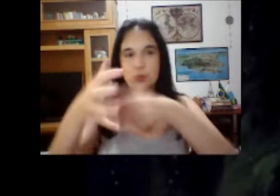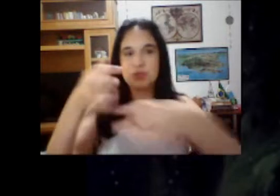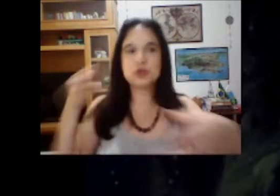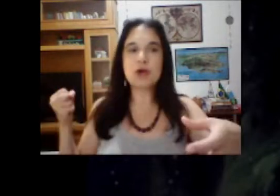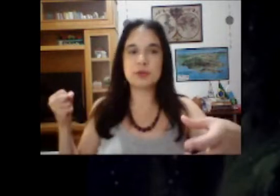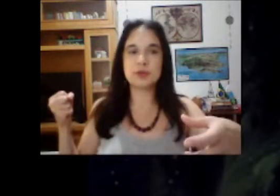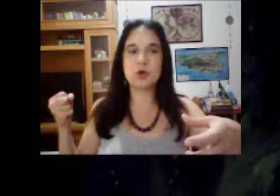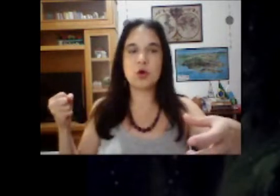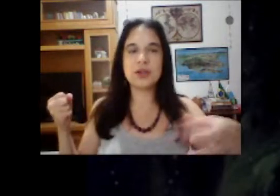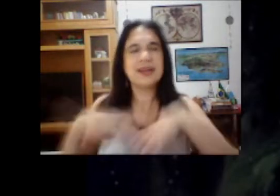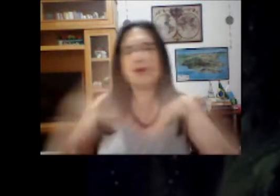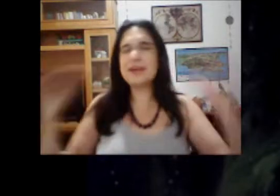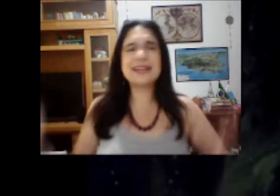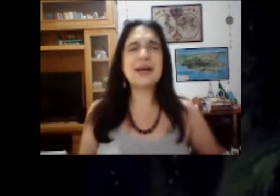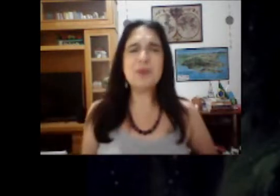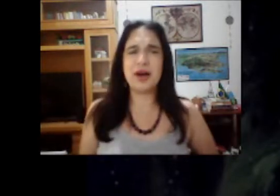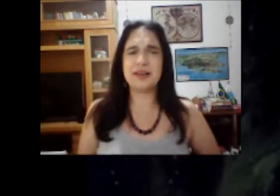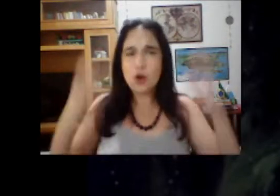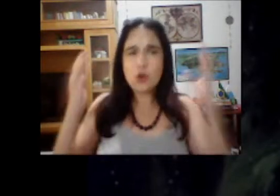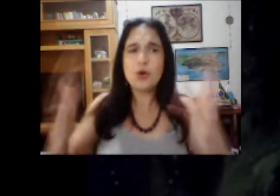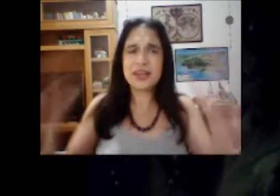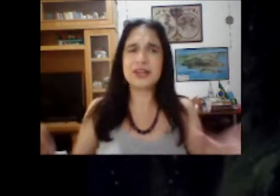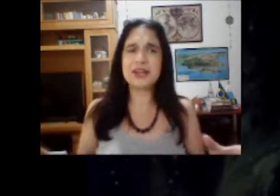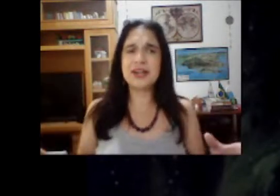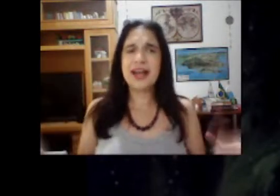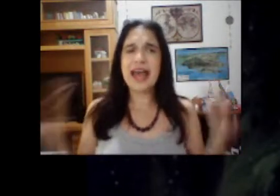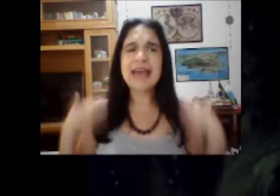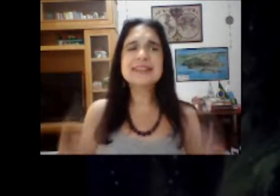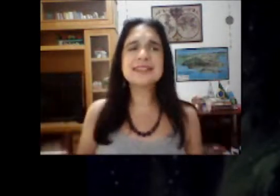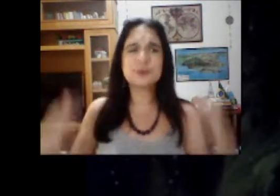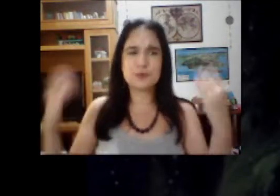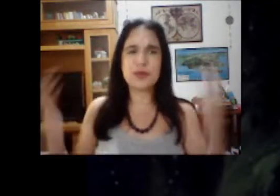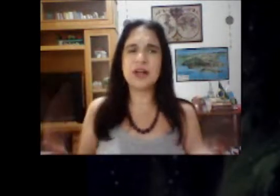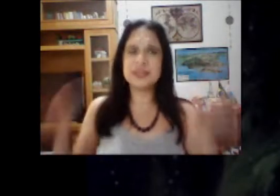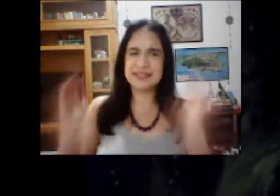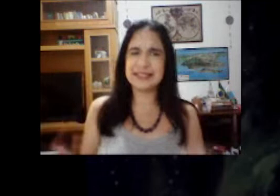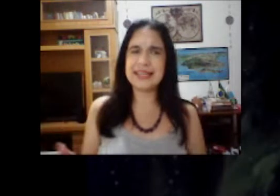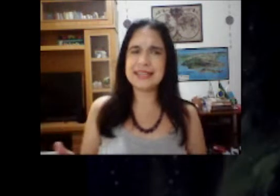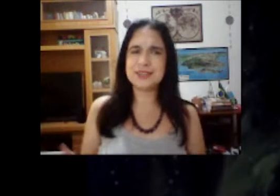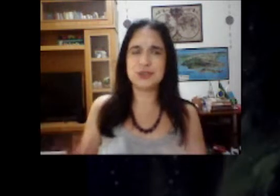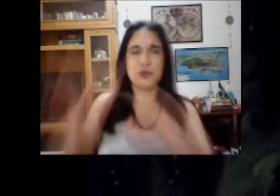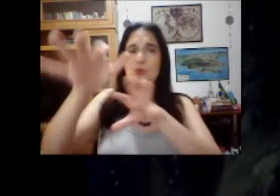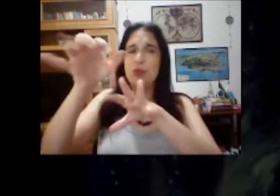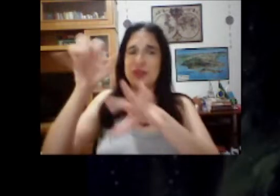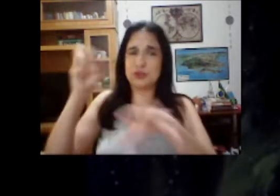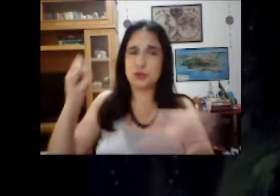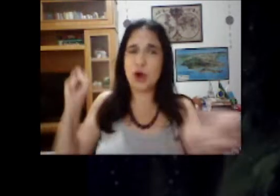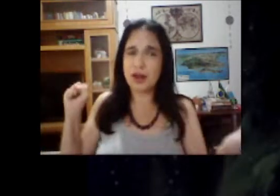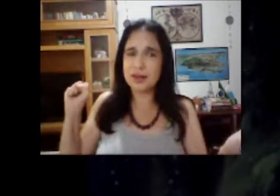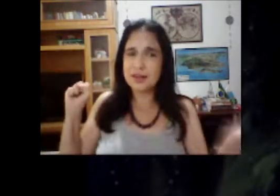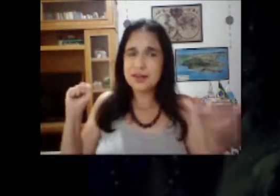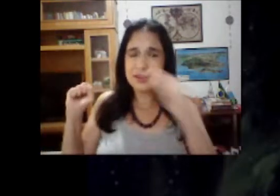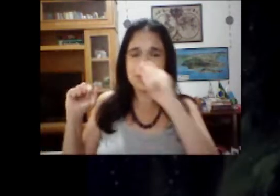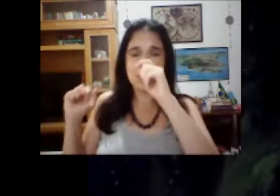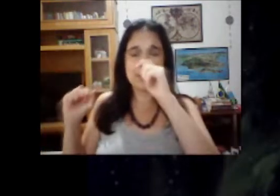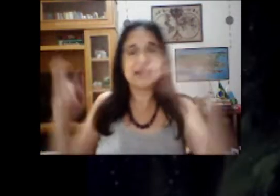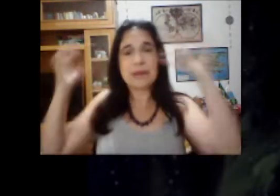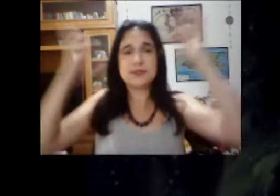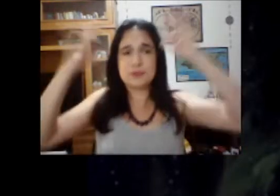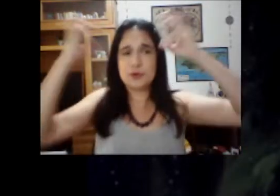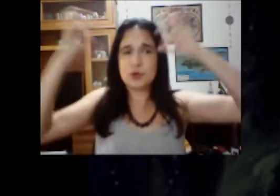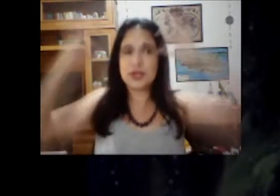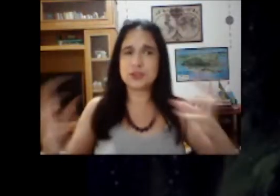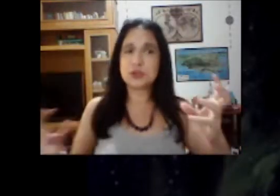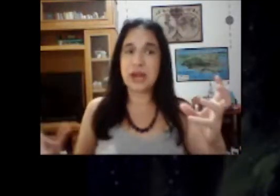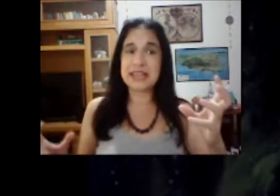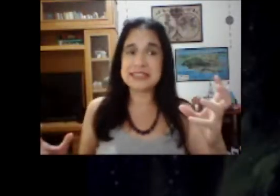to withdraw from the court. But come on, who here hasn't felt the need to withdraw, you know, in times